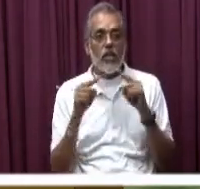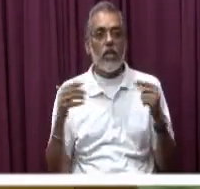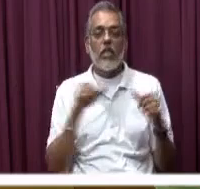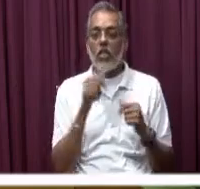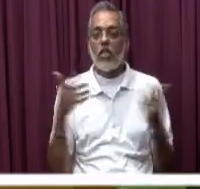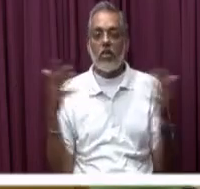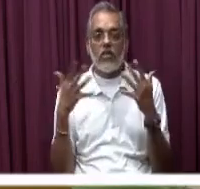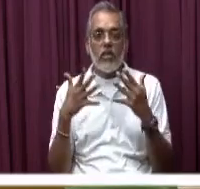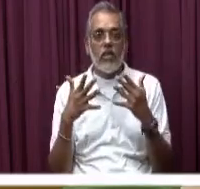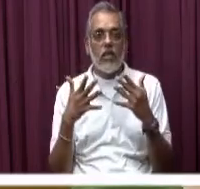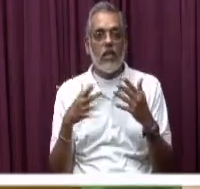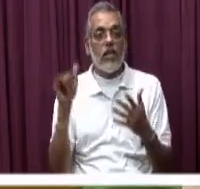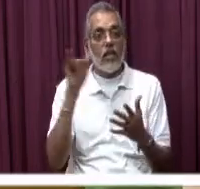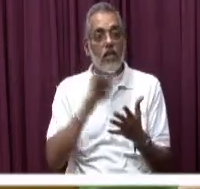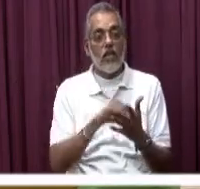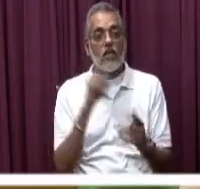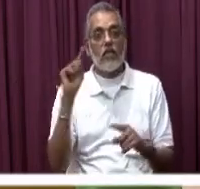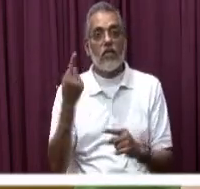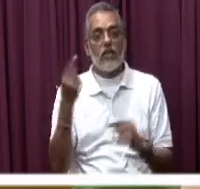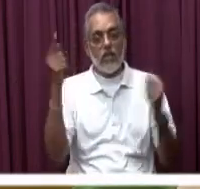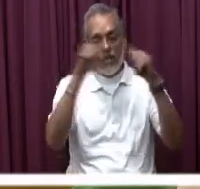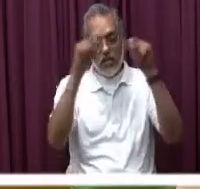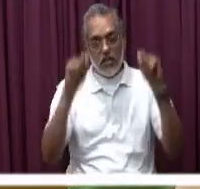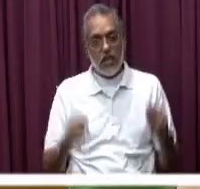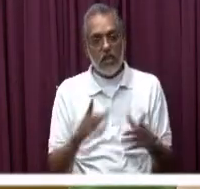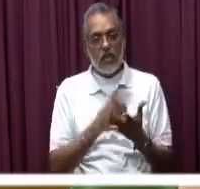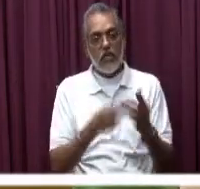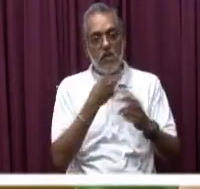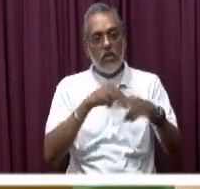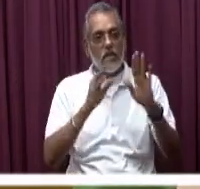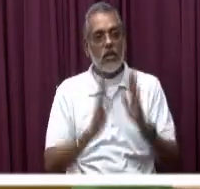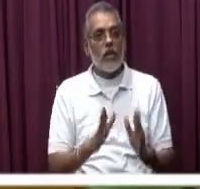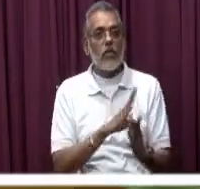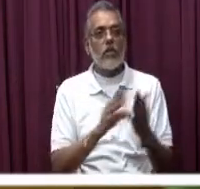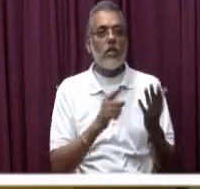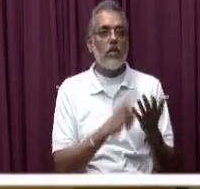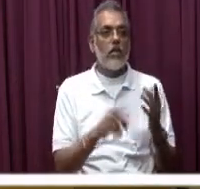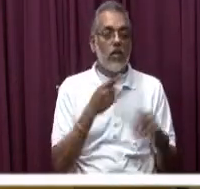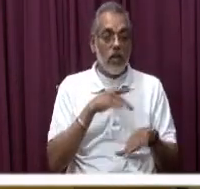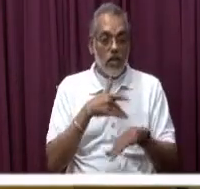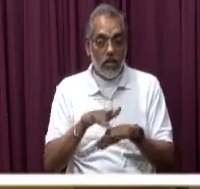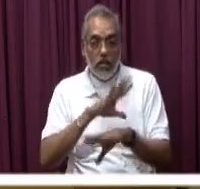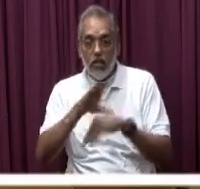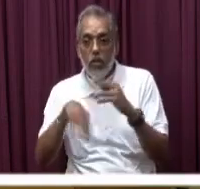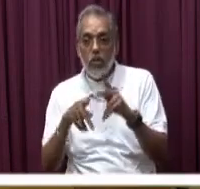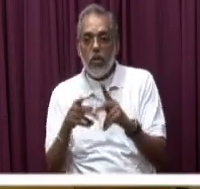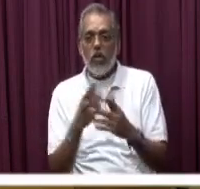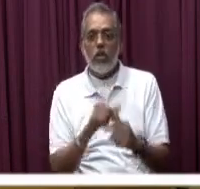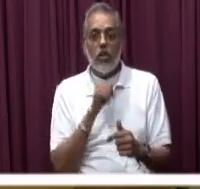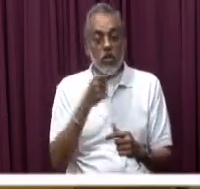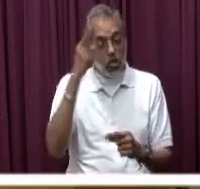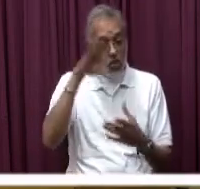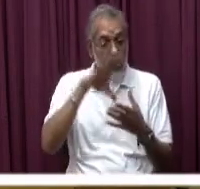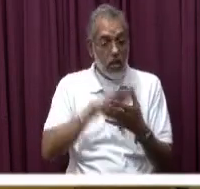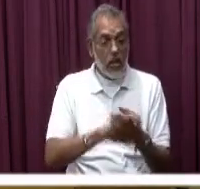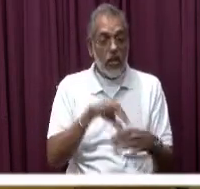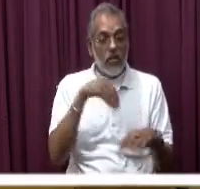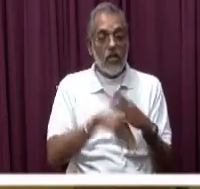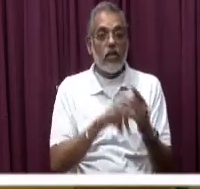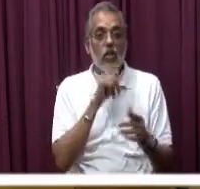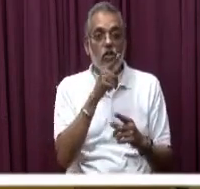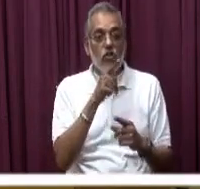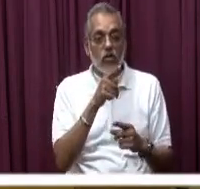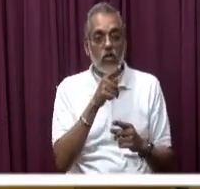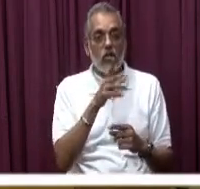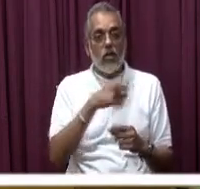here's the first test of the disciple. And the missioning process. Do you believe the truth